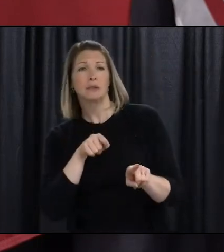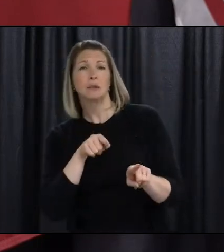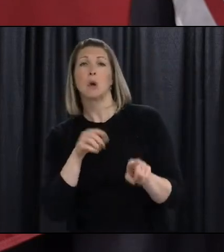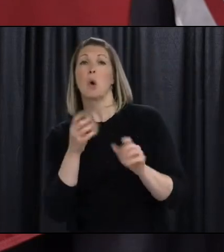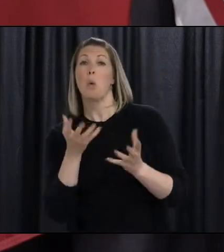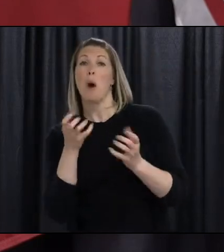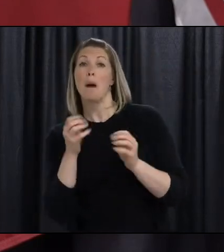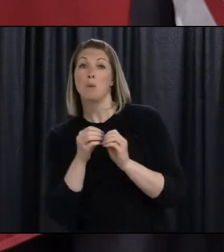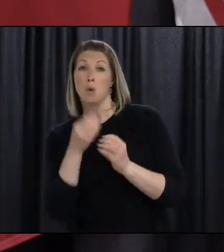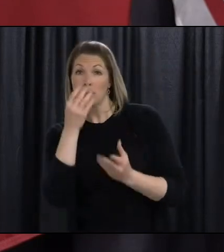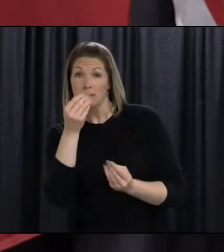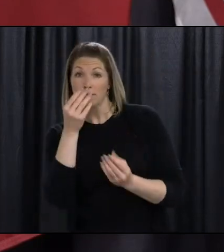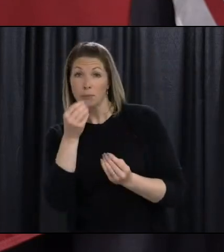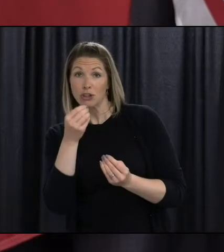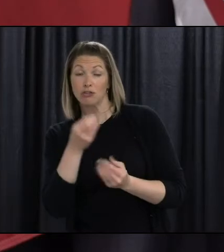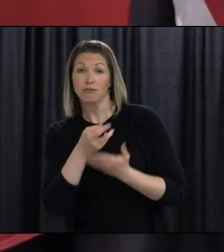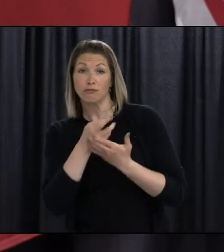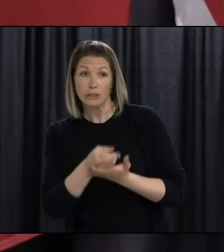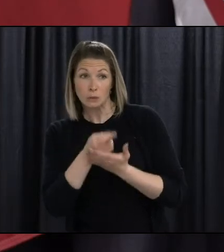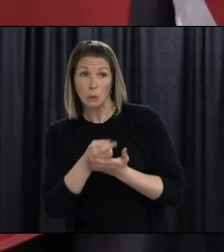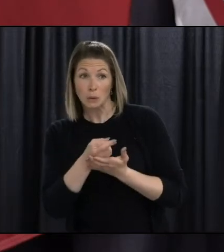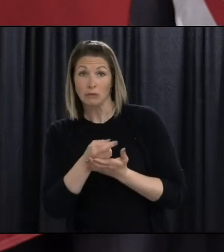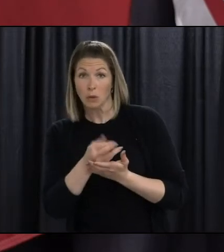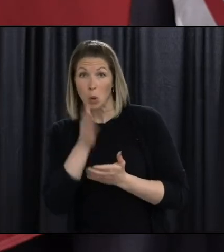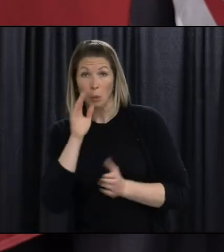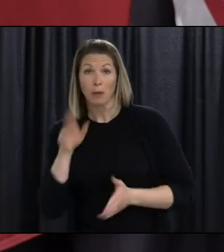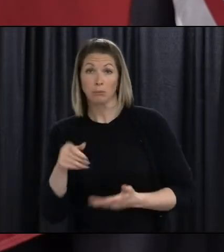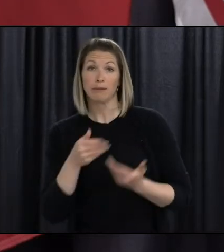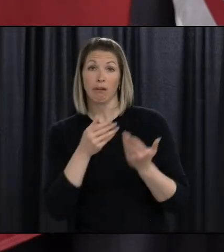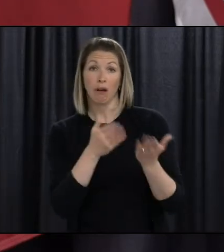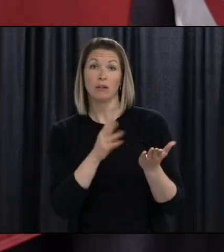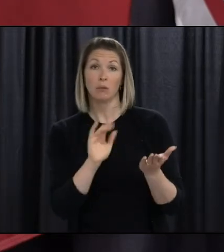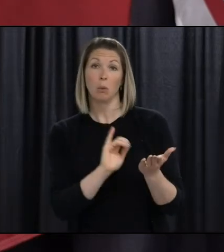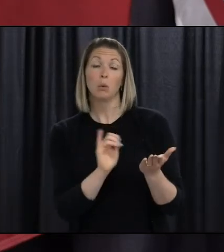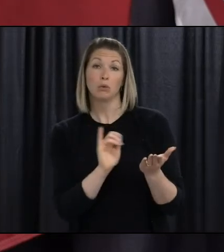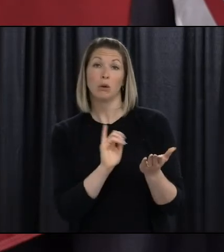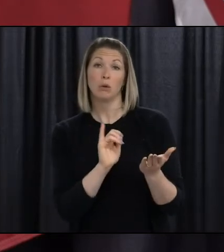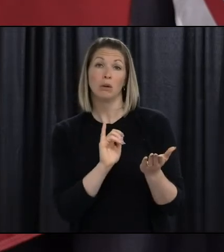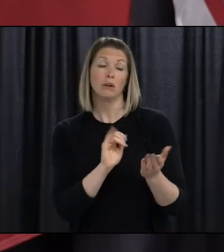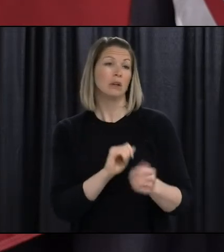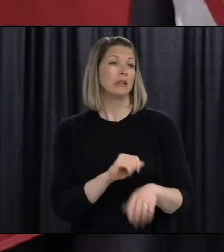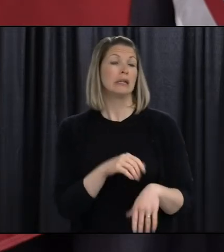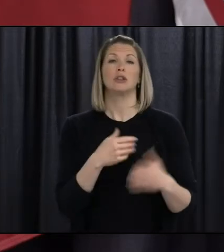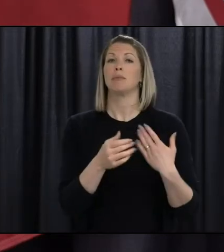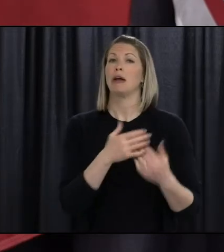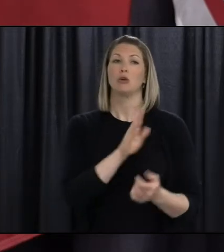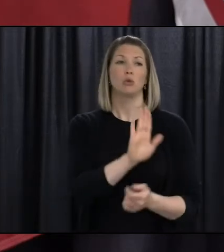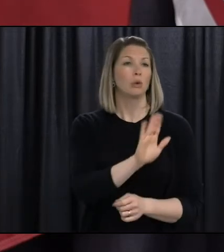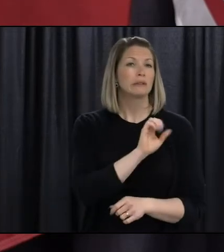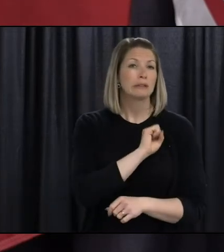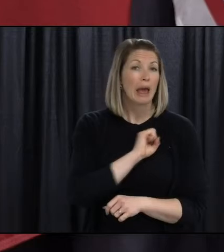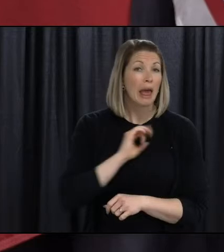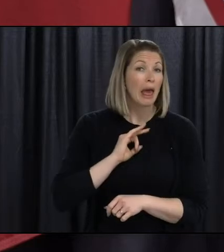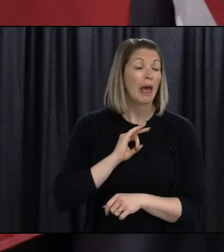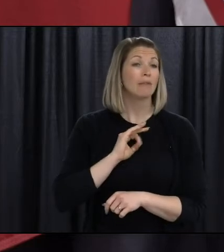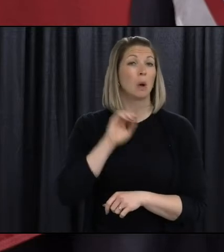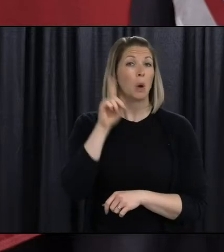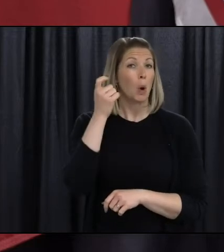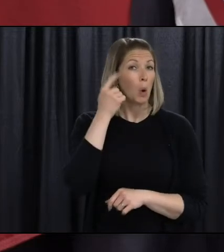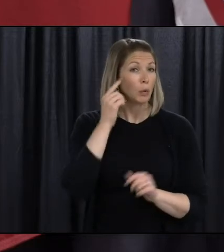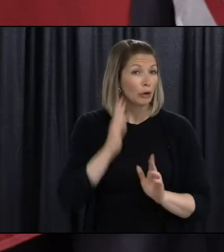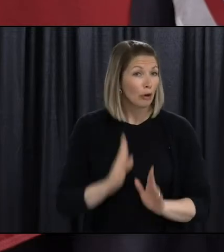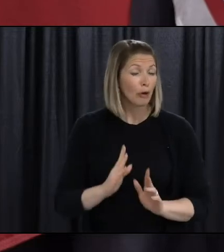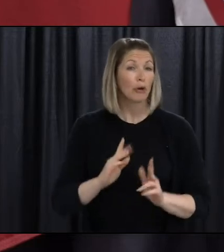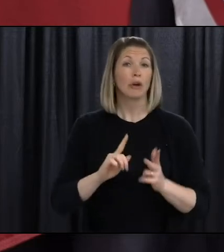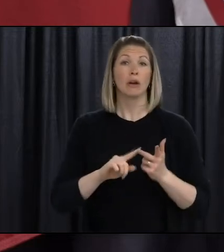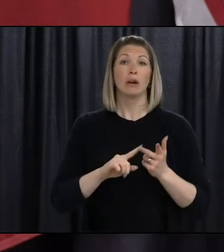this helps protect workers and the customers that would visit their businesses. So if you own a business, if you manage or